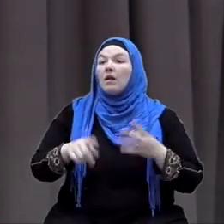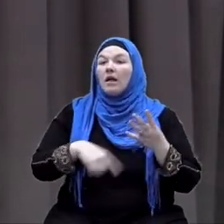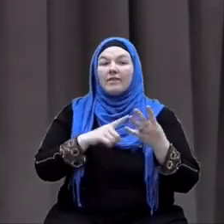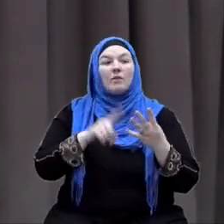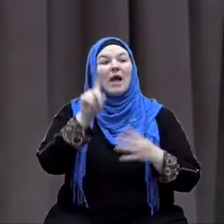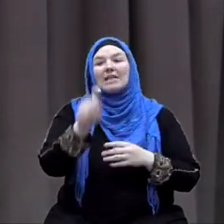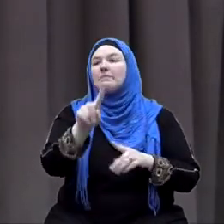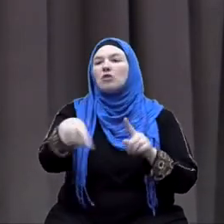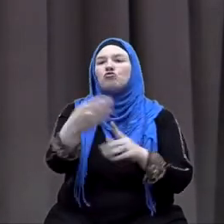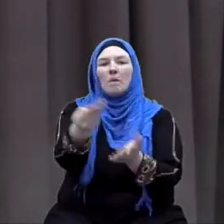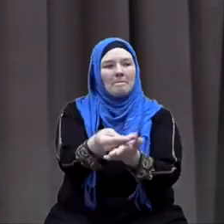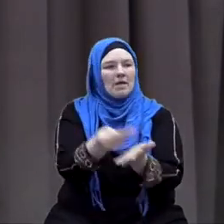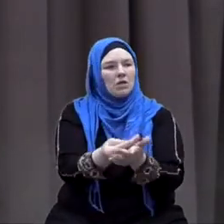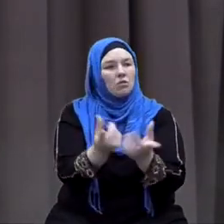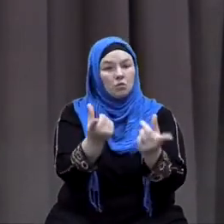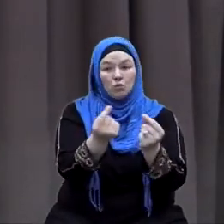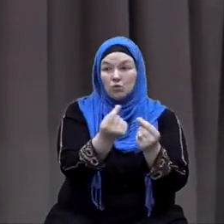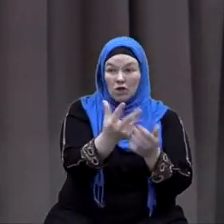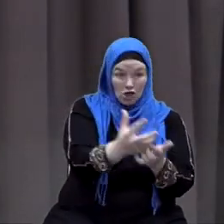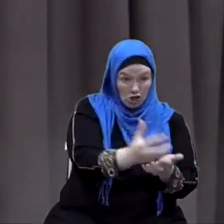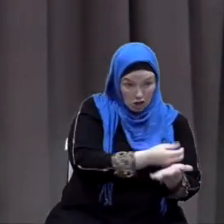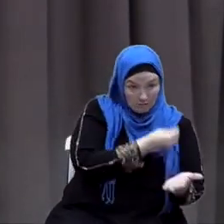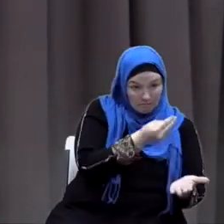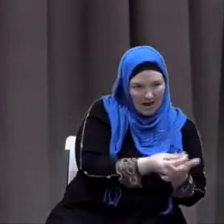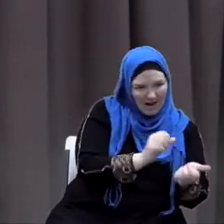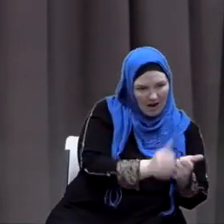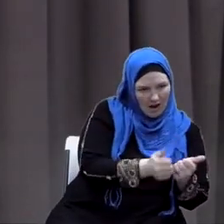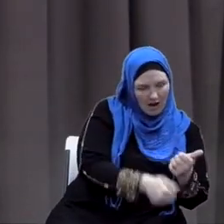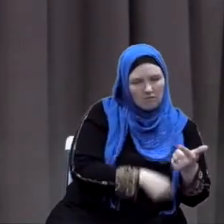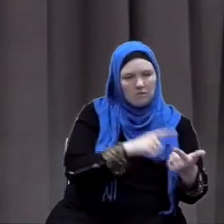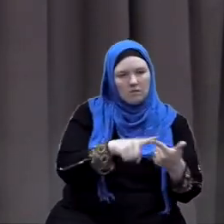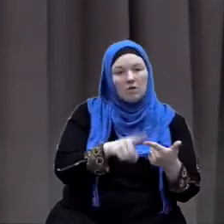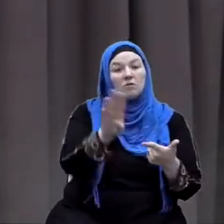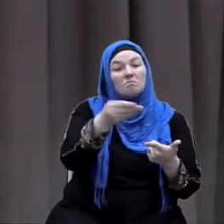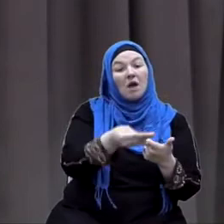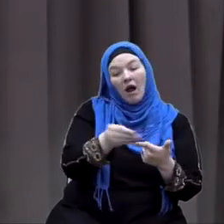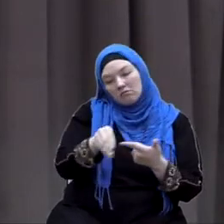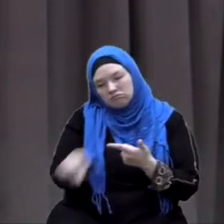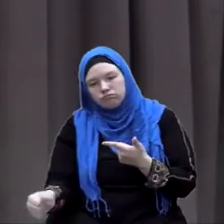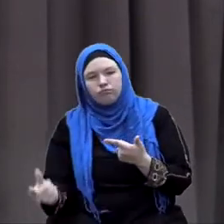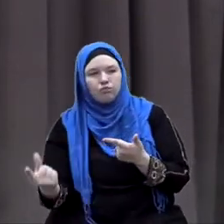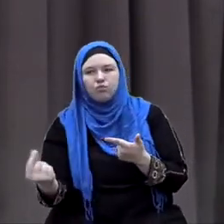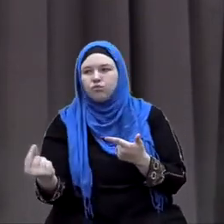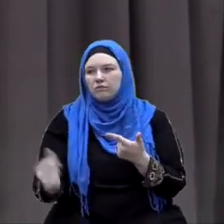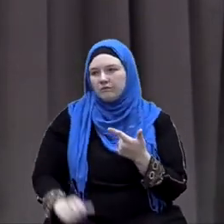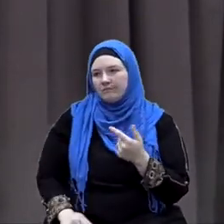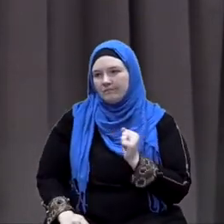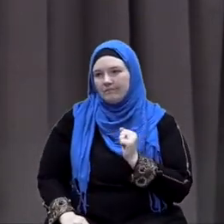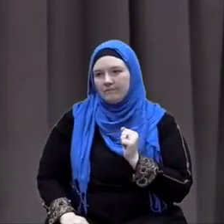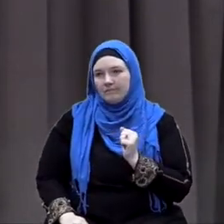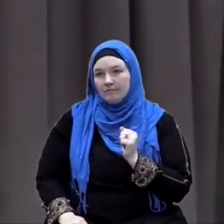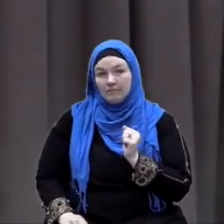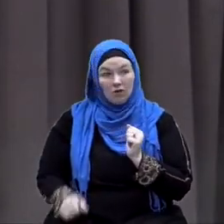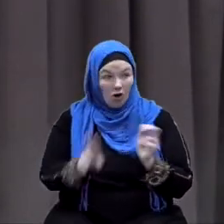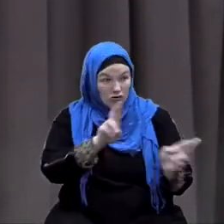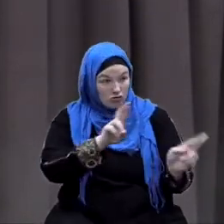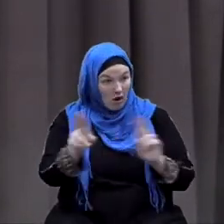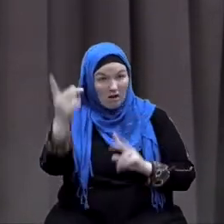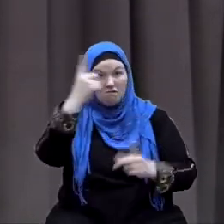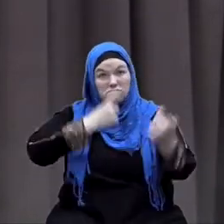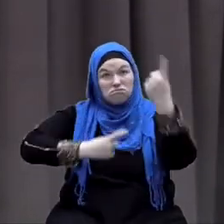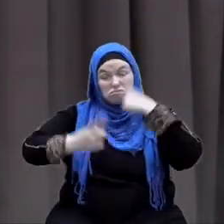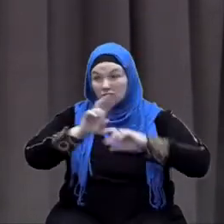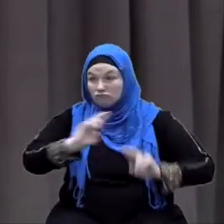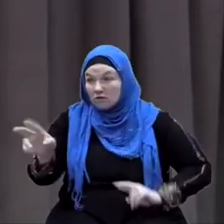his money. How did he earn it? And what did he spend it for? Are we ready for those